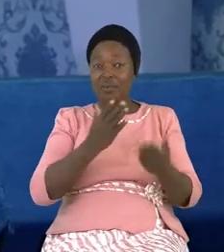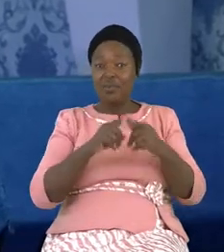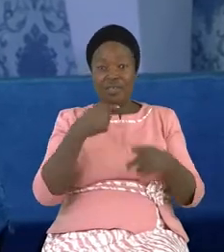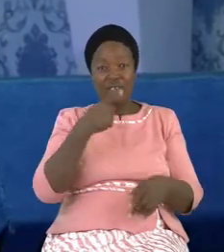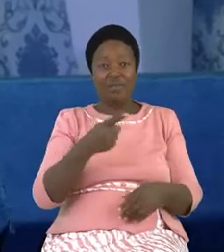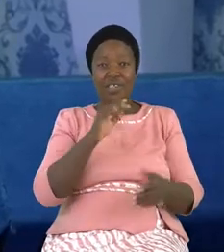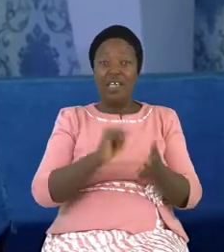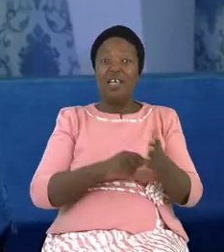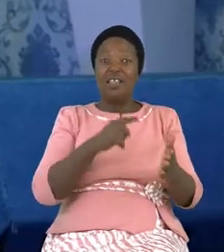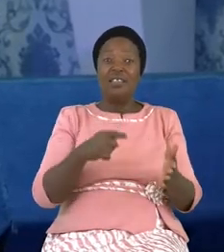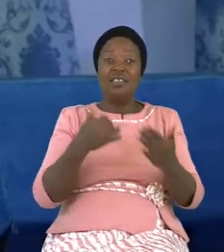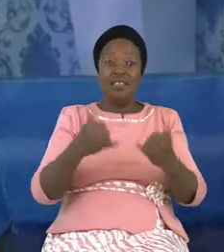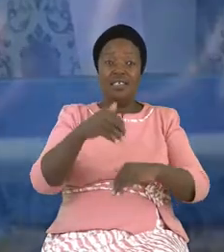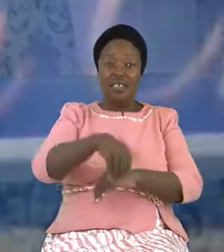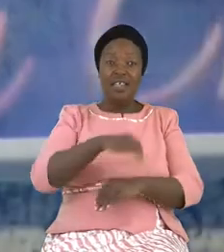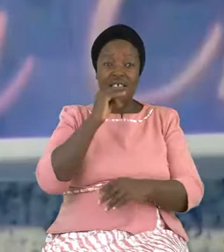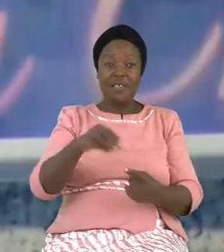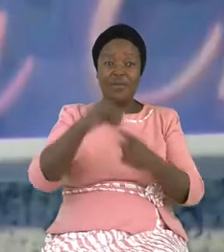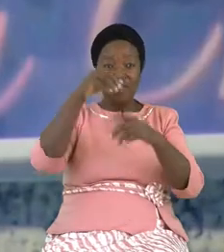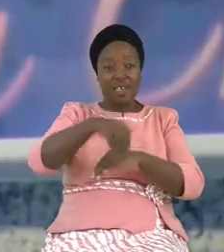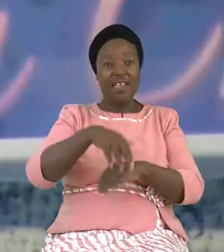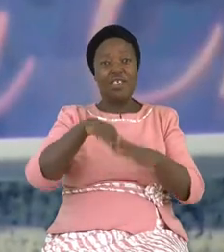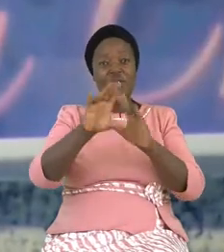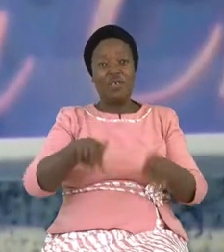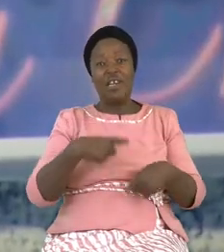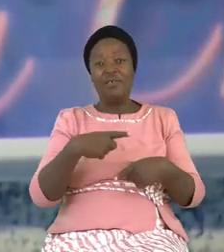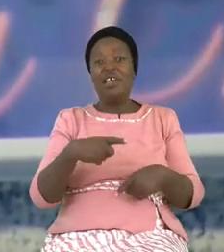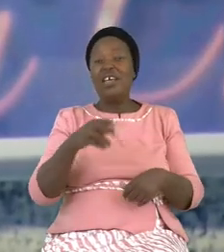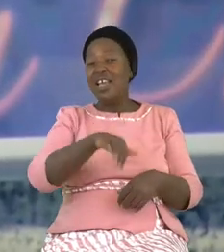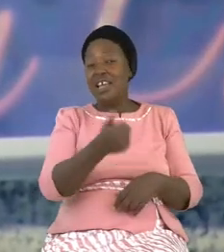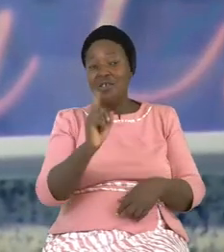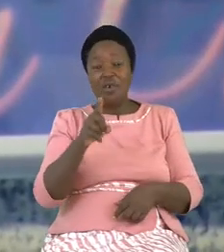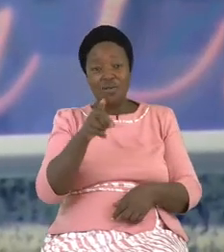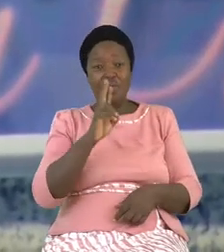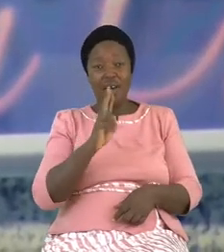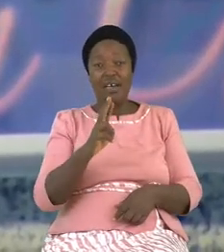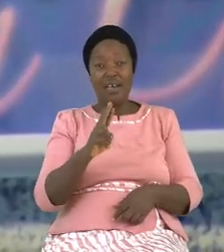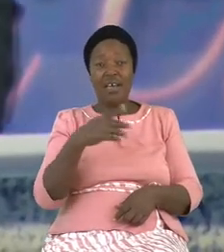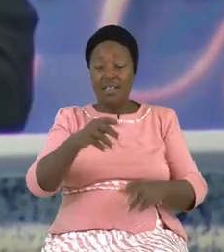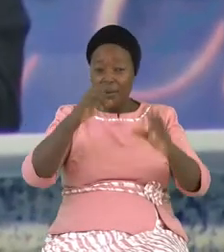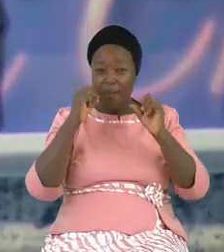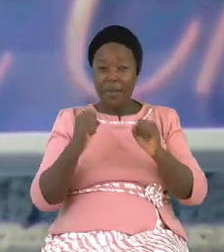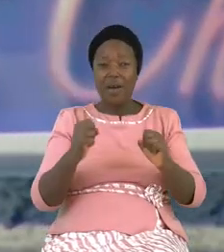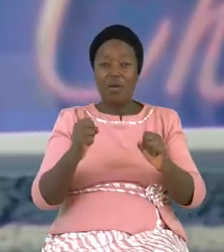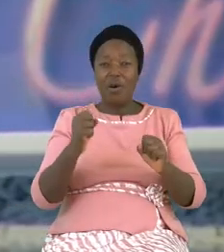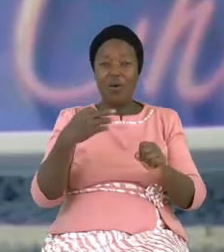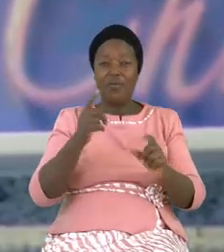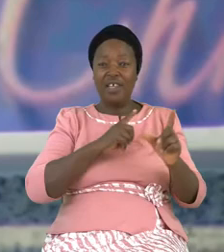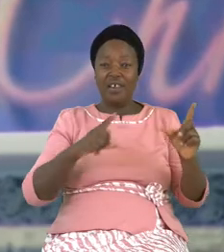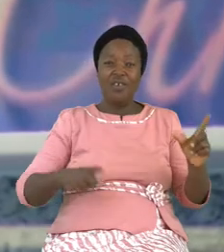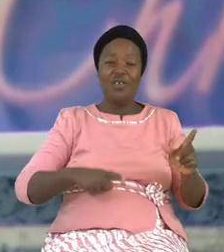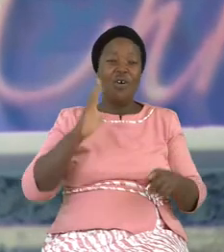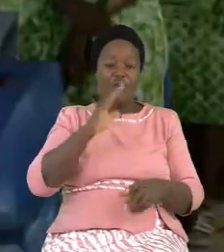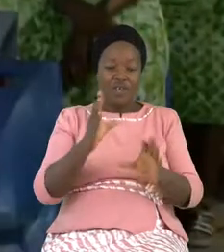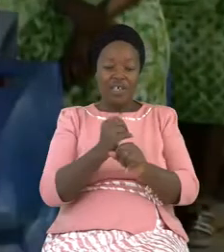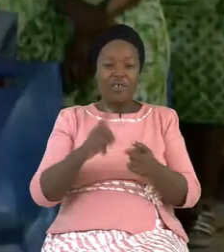is a special night in your life. Anywhere you are, the power of the Lord will get to you